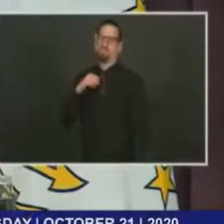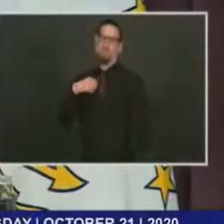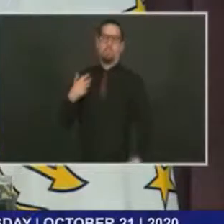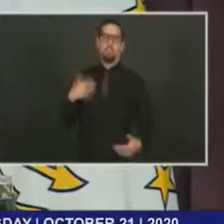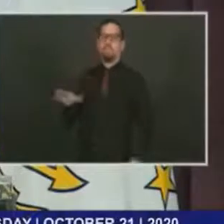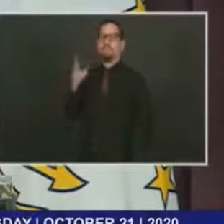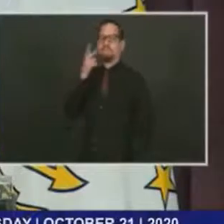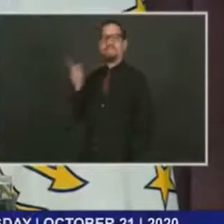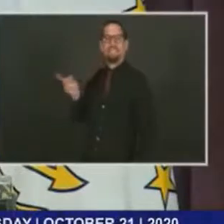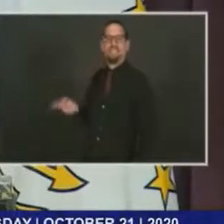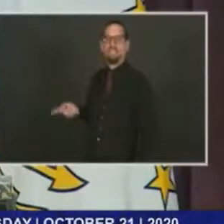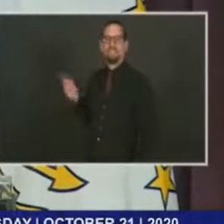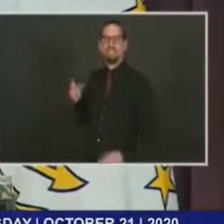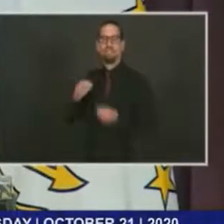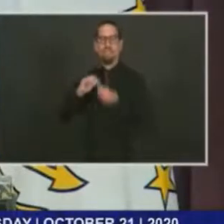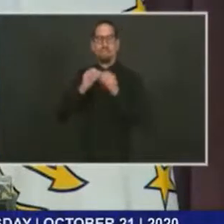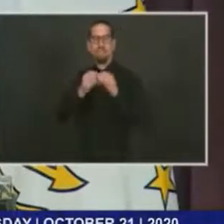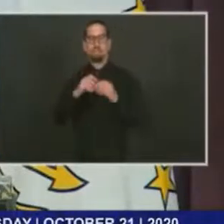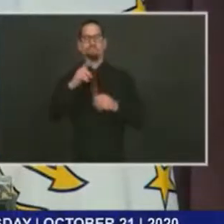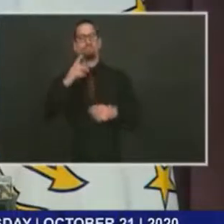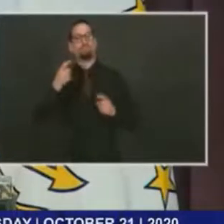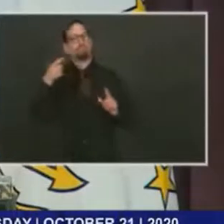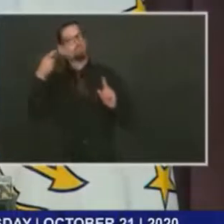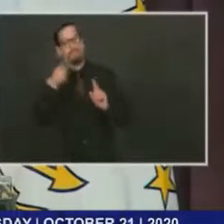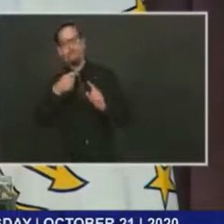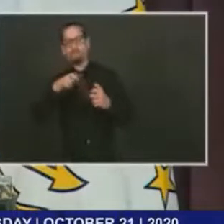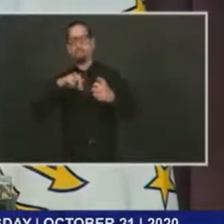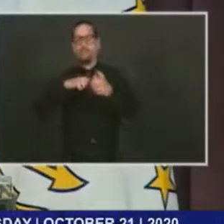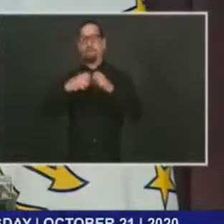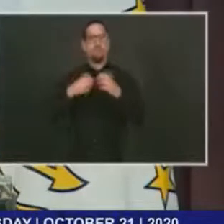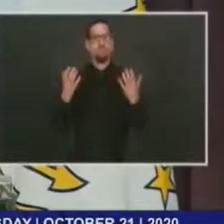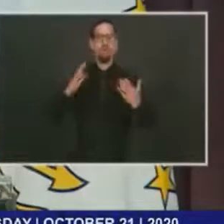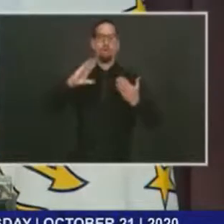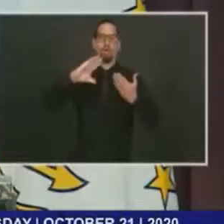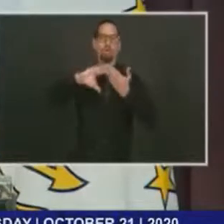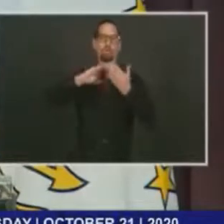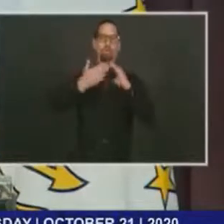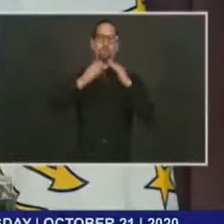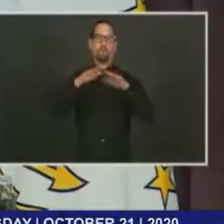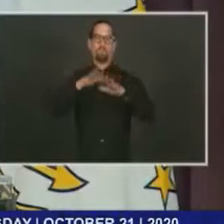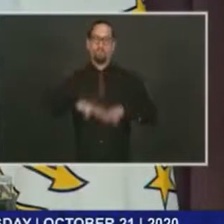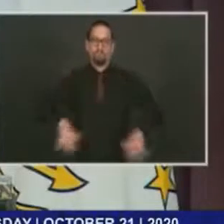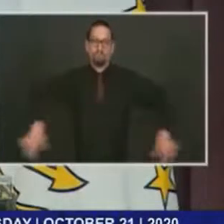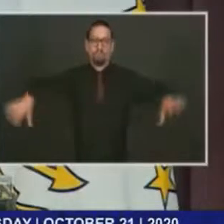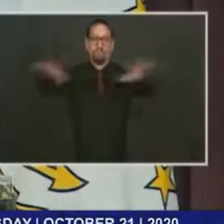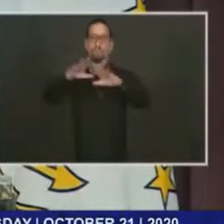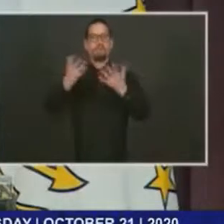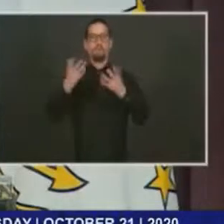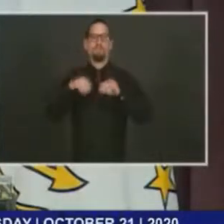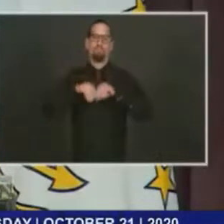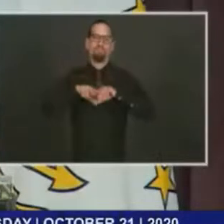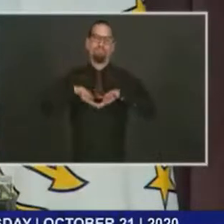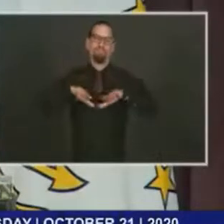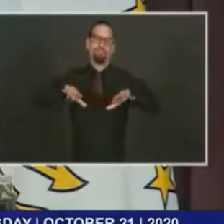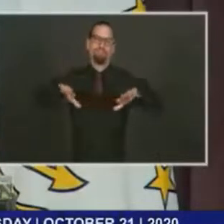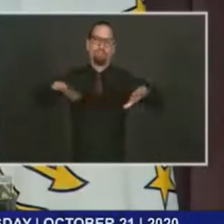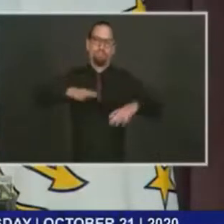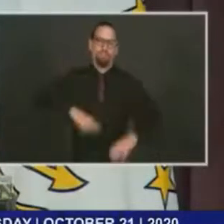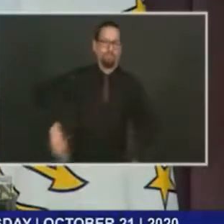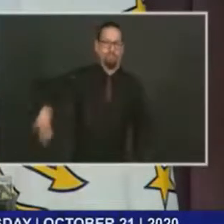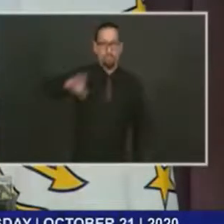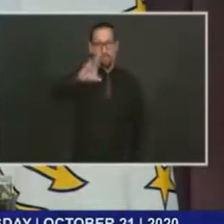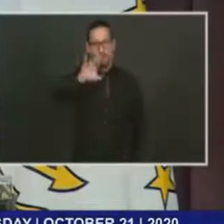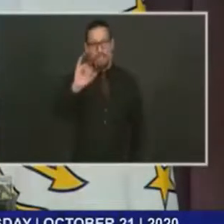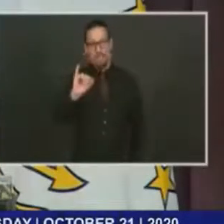that we have community spread all across the state. By the way, we're not alone. Pretty much every state in America